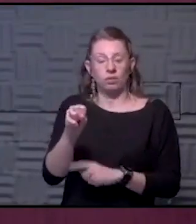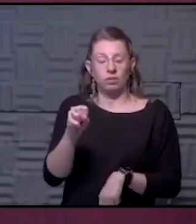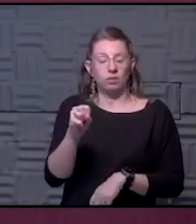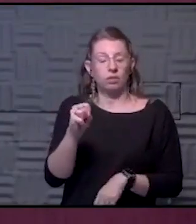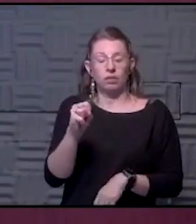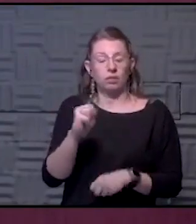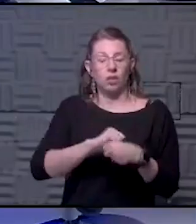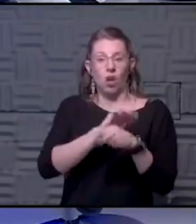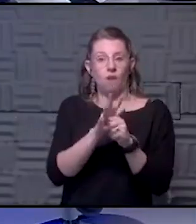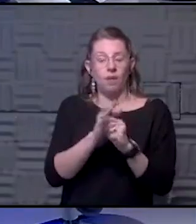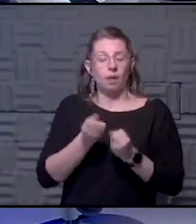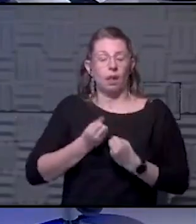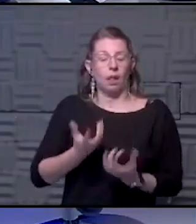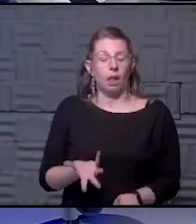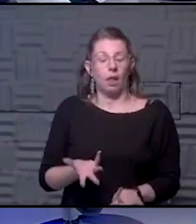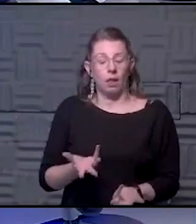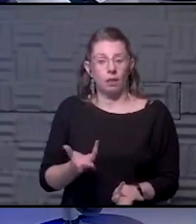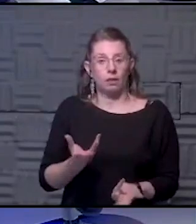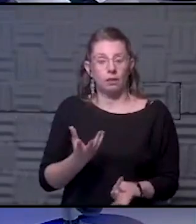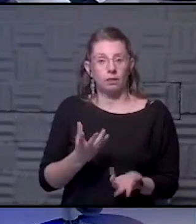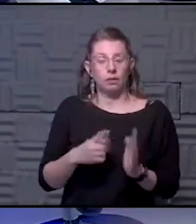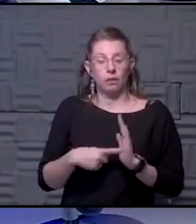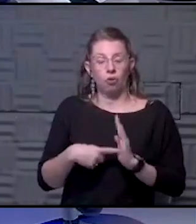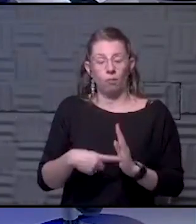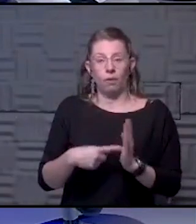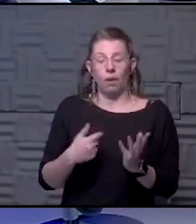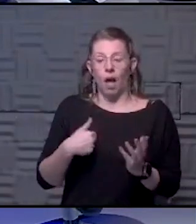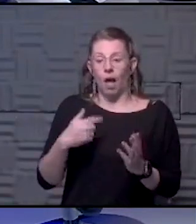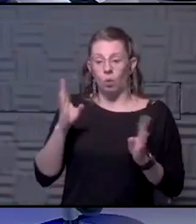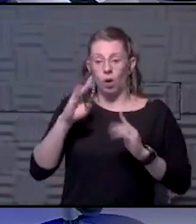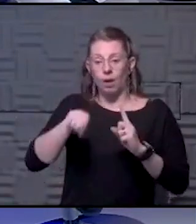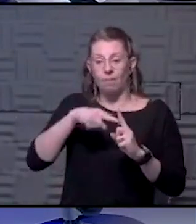syndrome. You know what? COVID I worry syndrome. more about the cows right now, honestly,